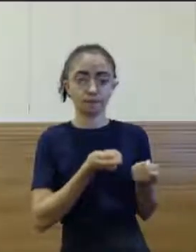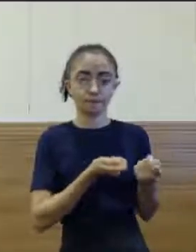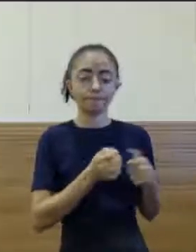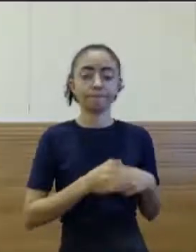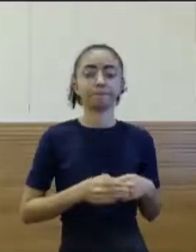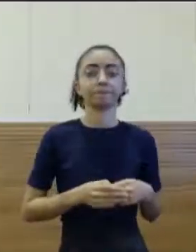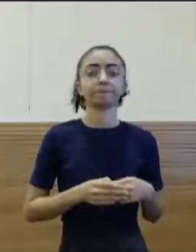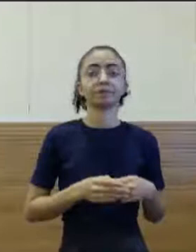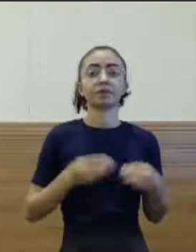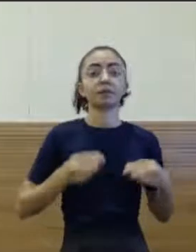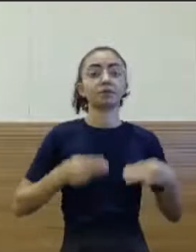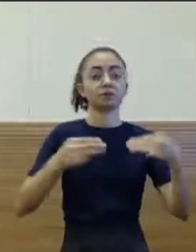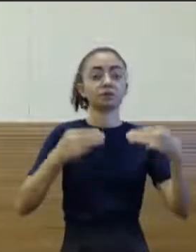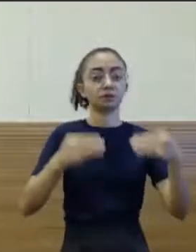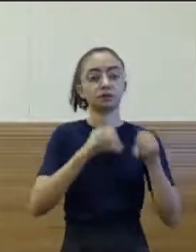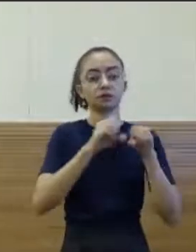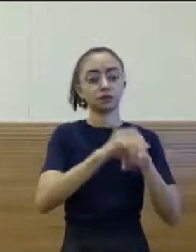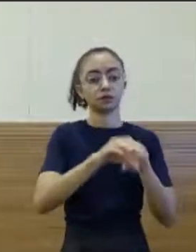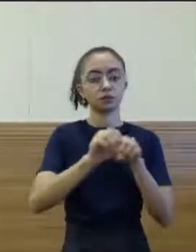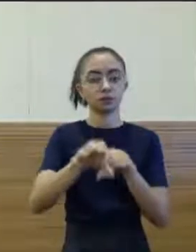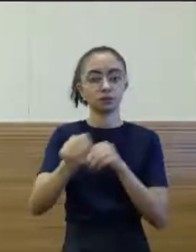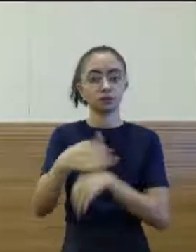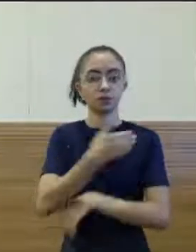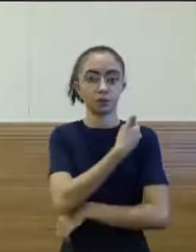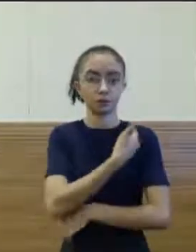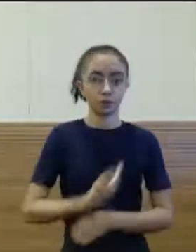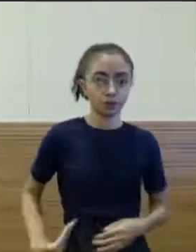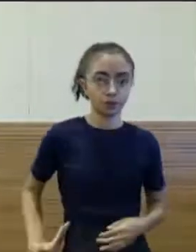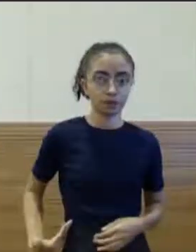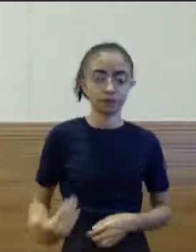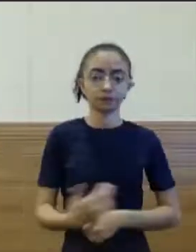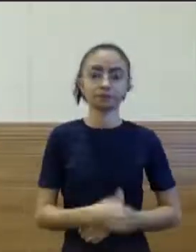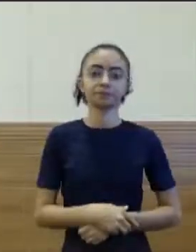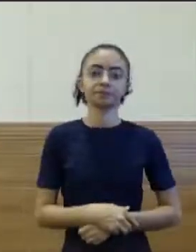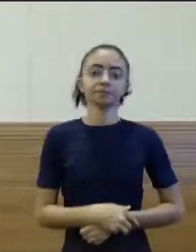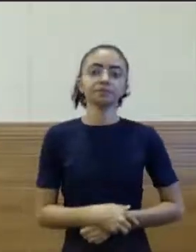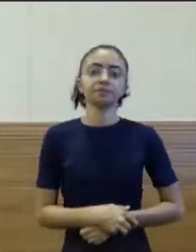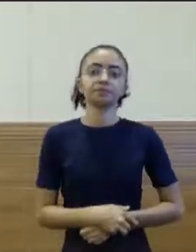we see the Ministry of Public Education, the Science and Social Security,